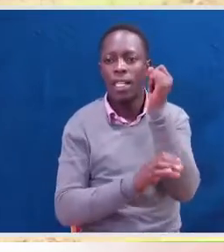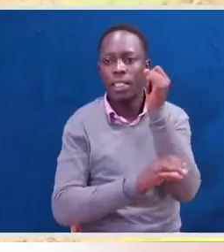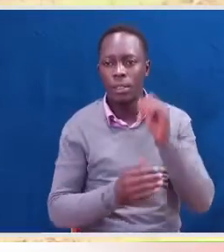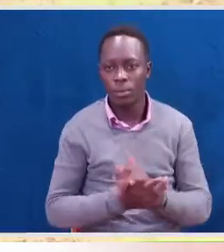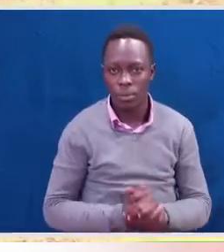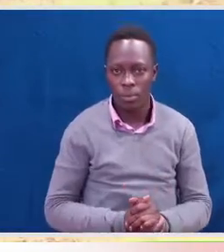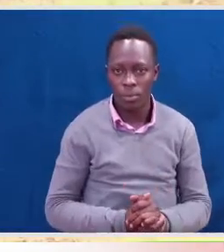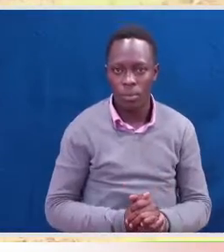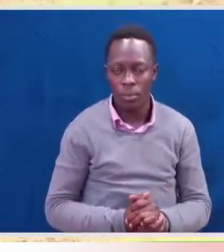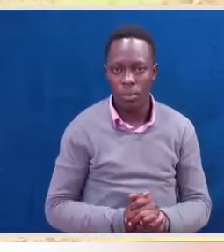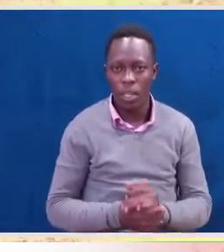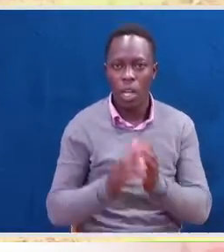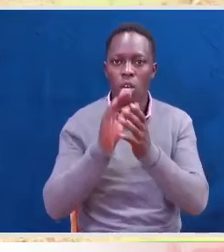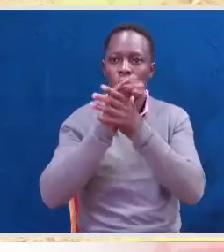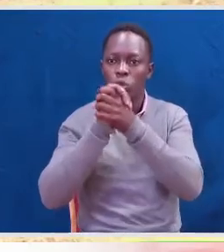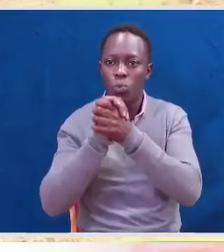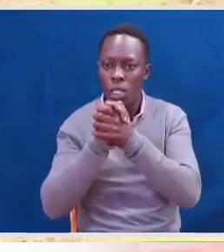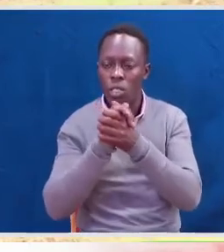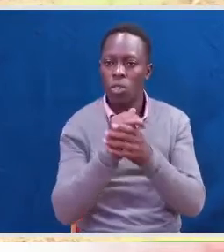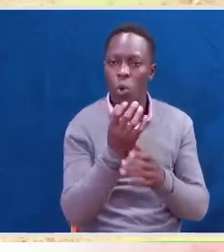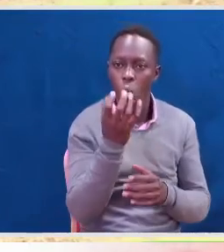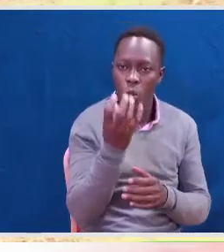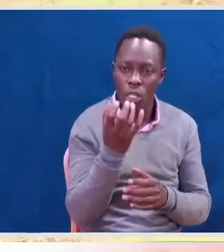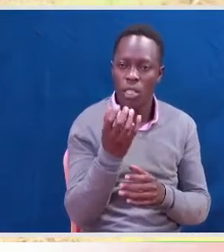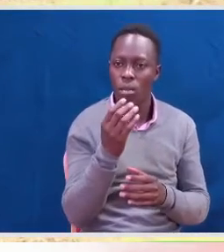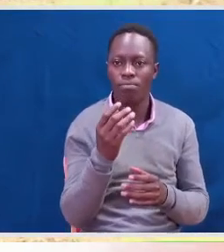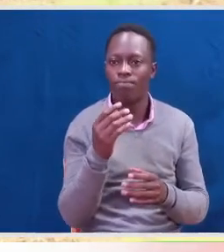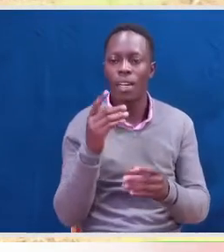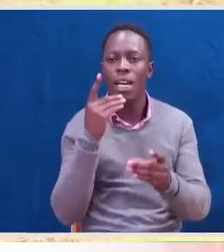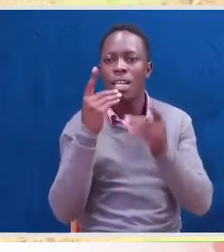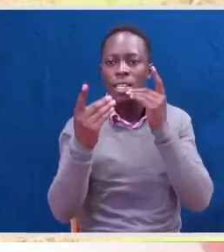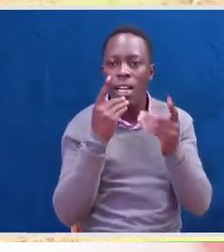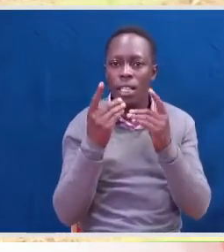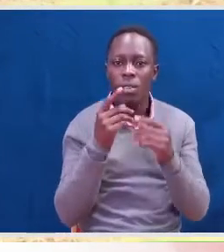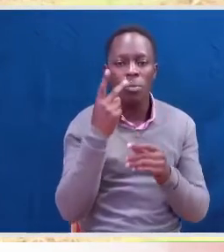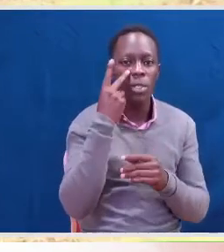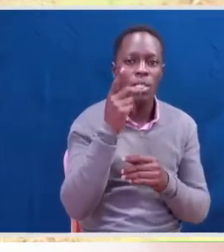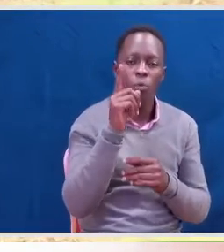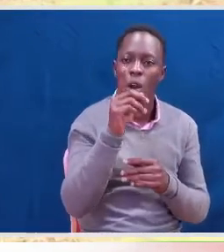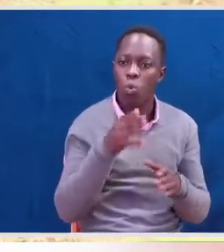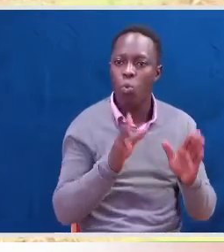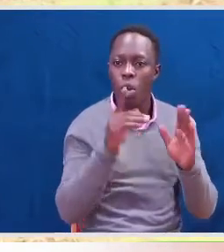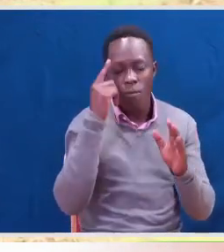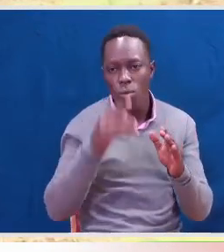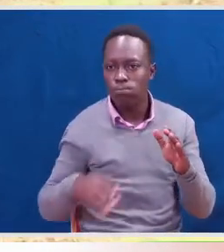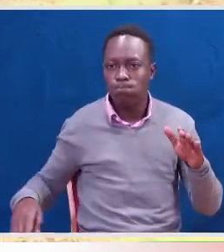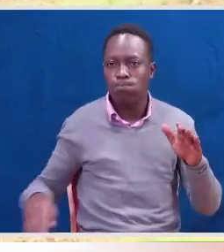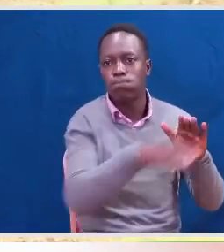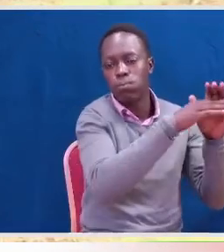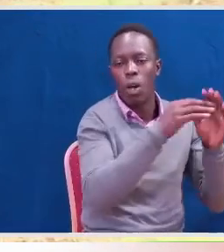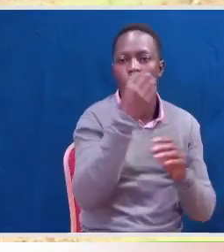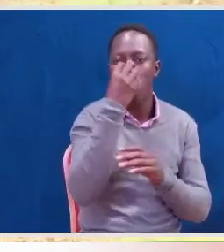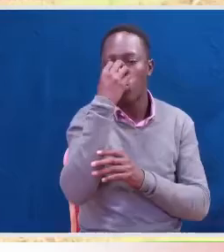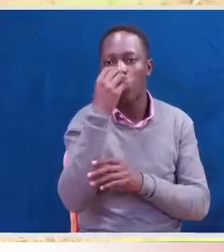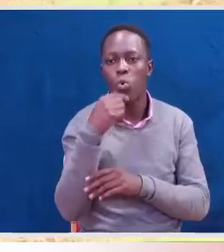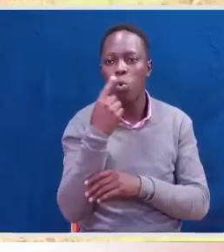Party. The Jubilee ODM talks to form a coalition is seen as a way of locking out Deputy President William Ruto, who